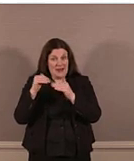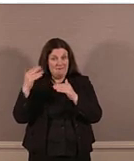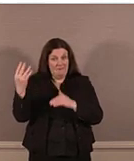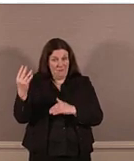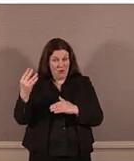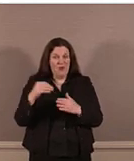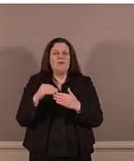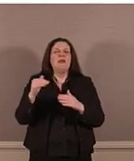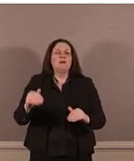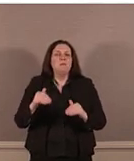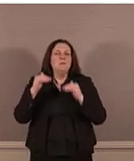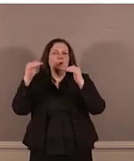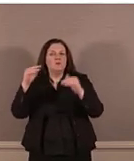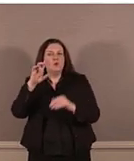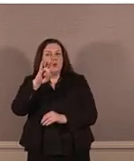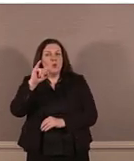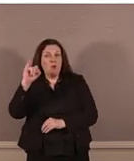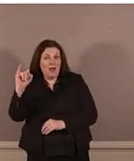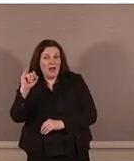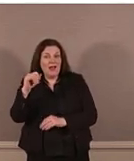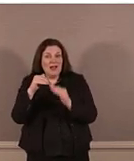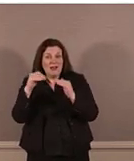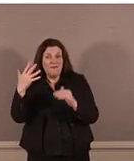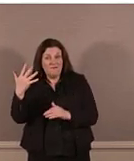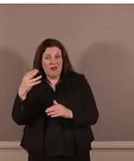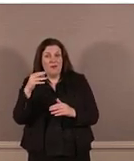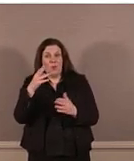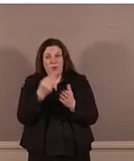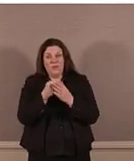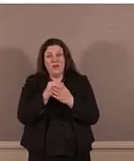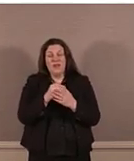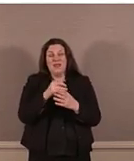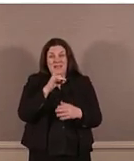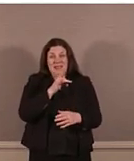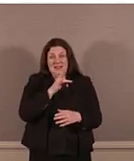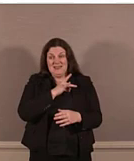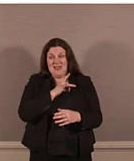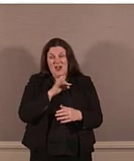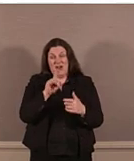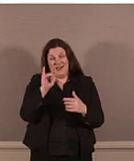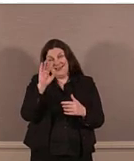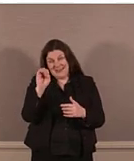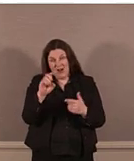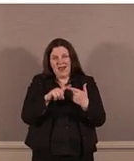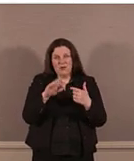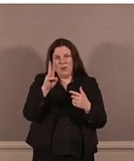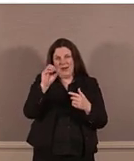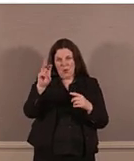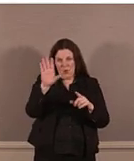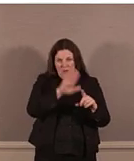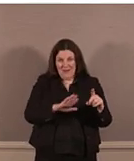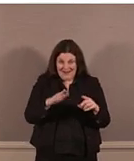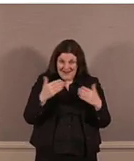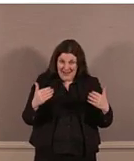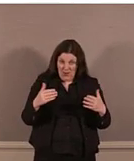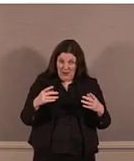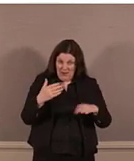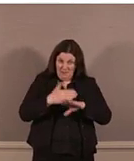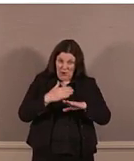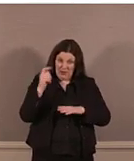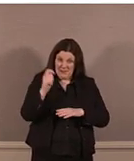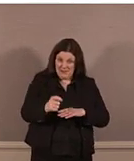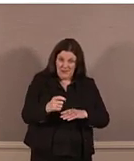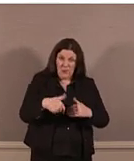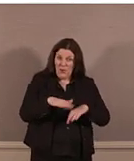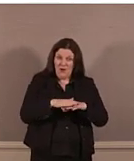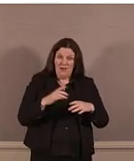to a QQI level 5 with Kildare Wicklow ETB, and he's now employed in a healthcare setting. A great